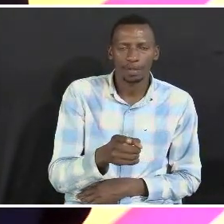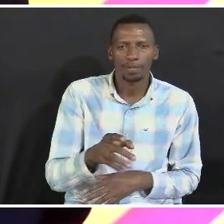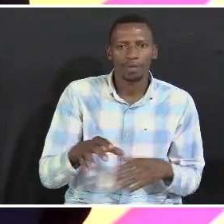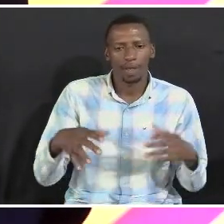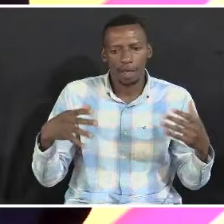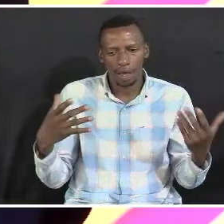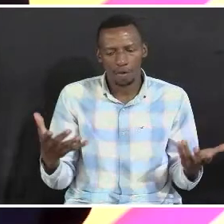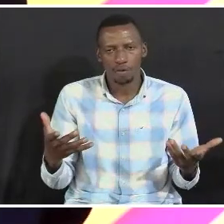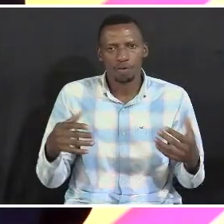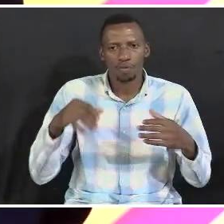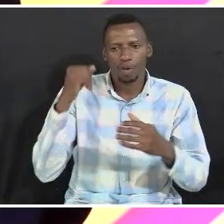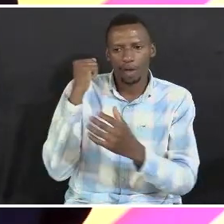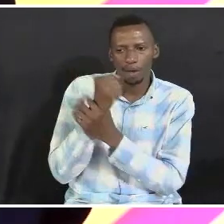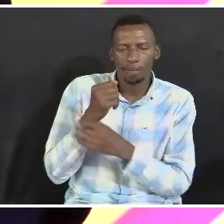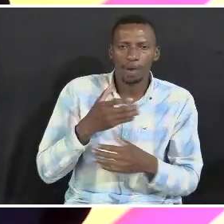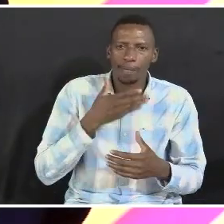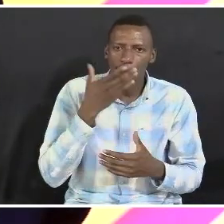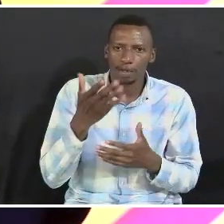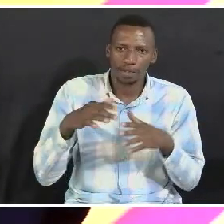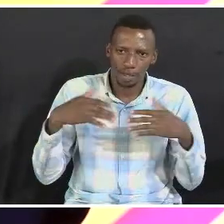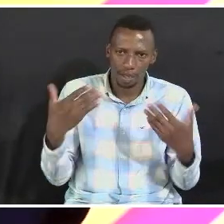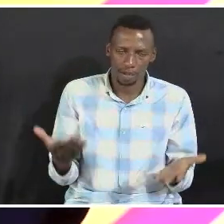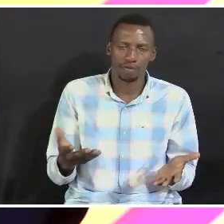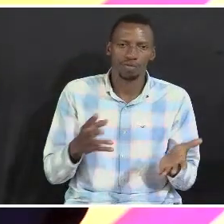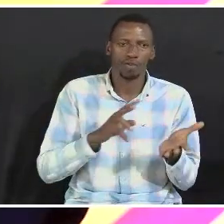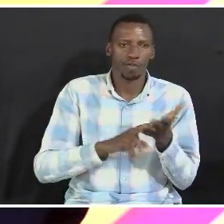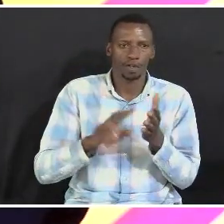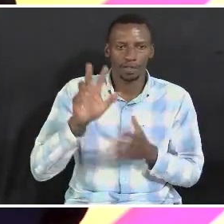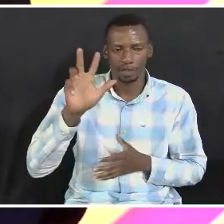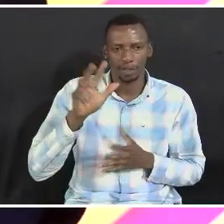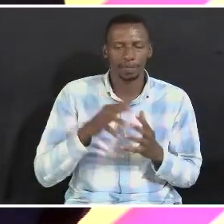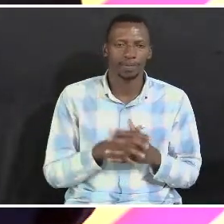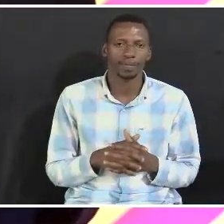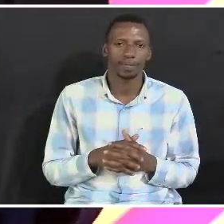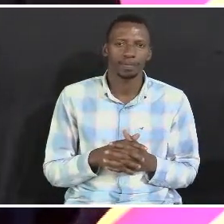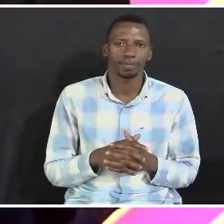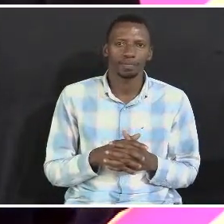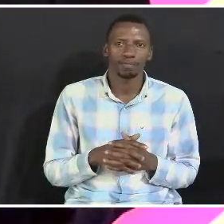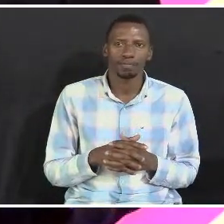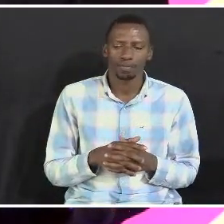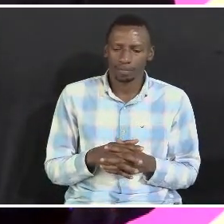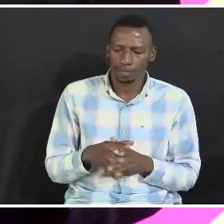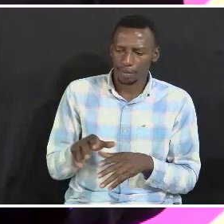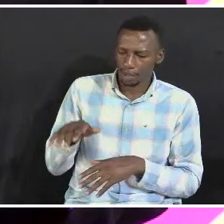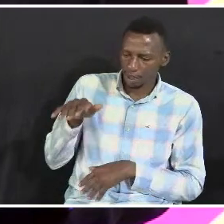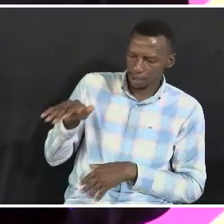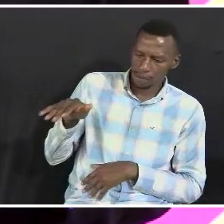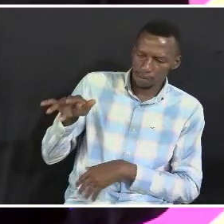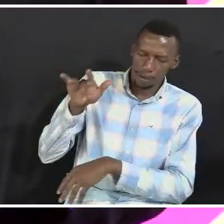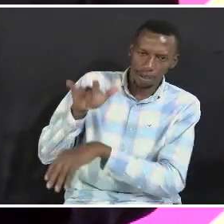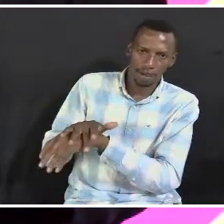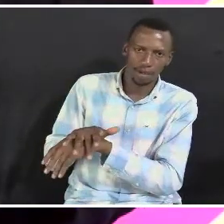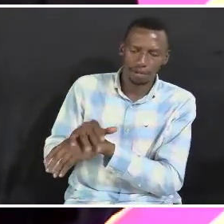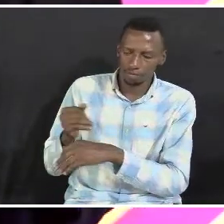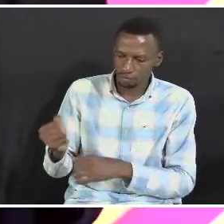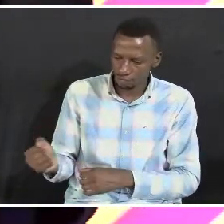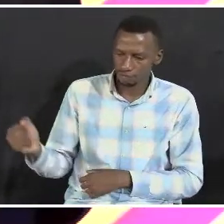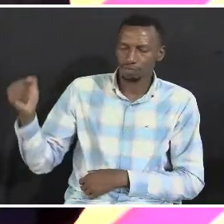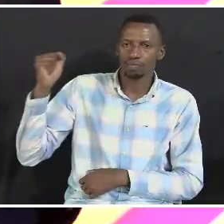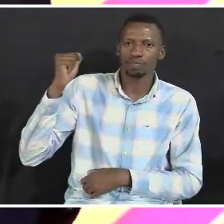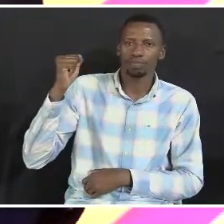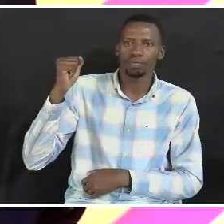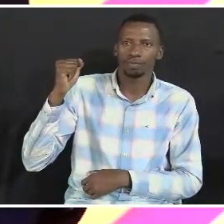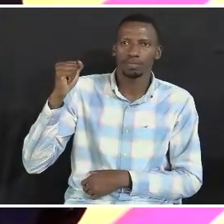Abraham going to respond? Verse 3. He rose early in the morning. He saddled